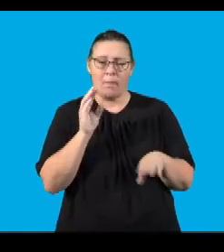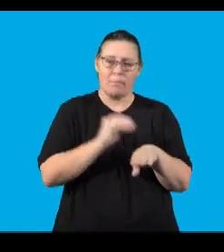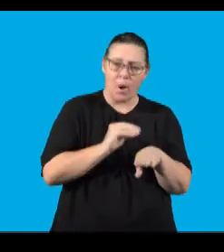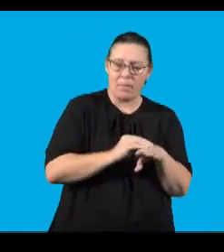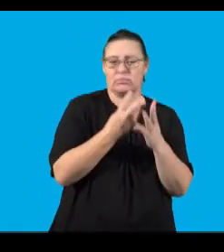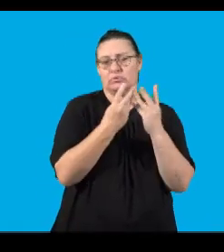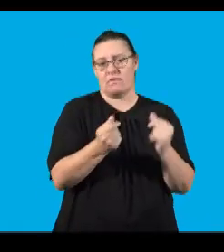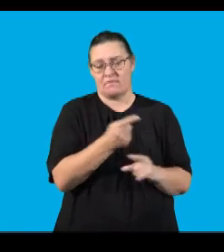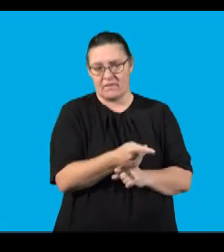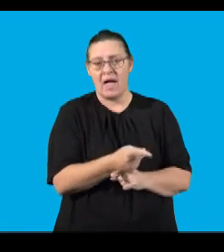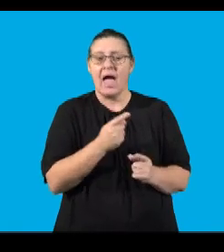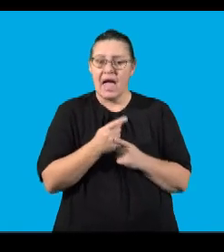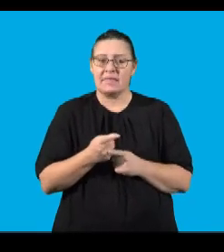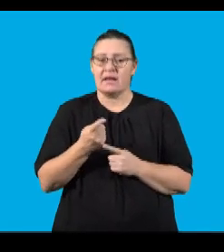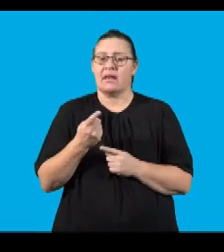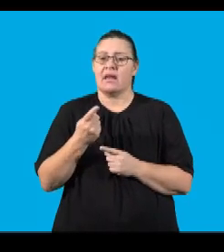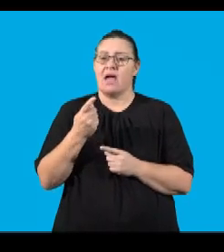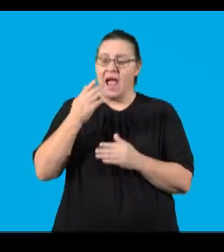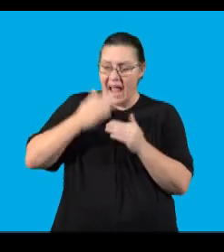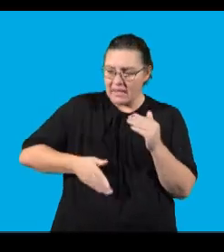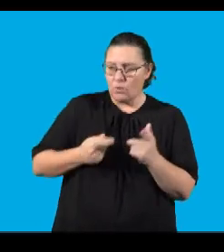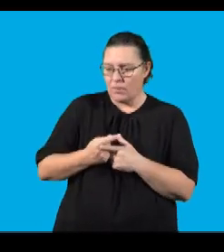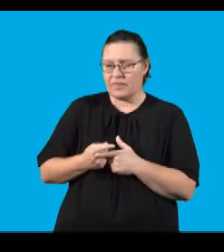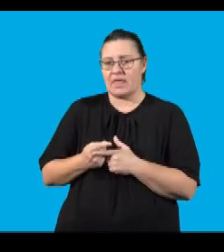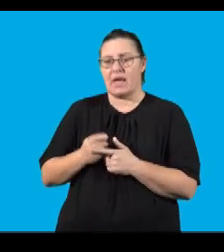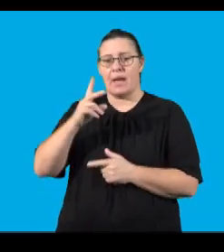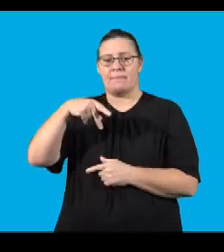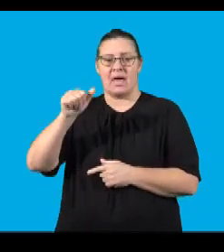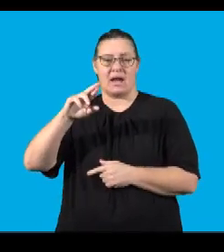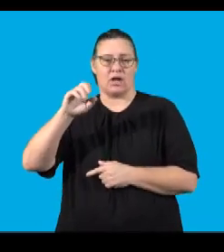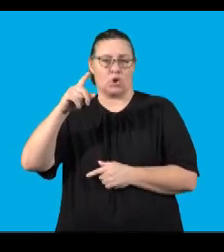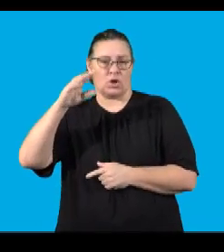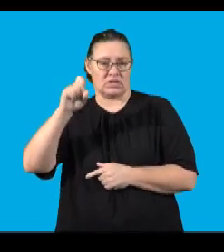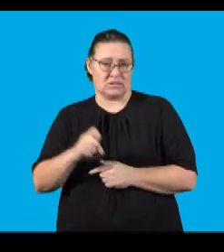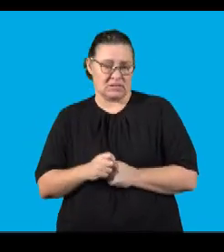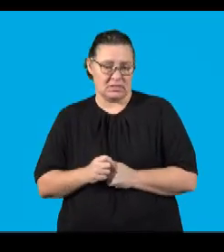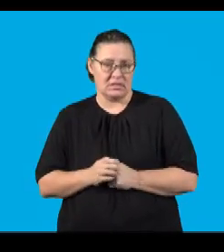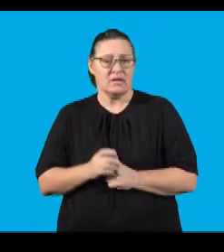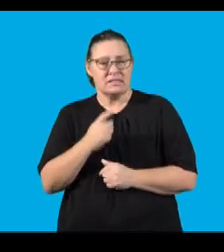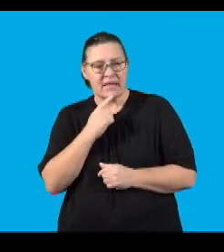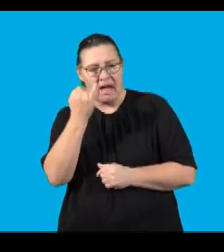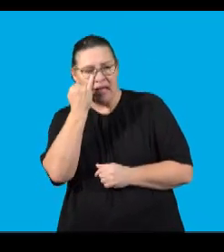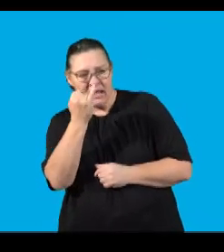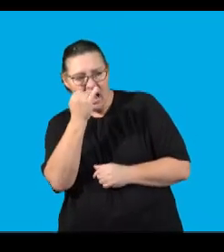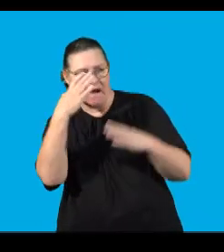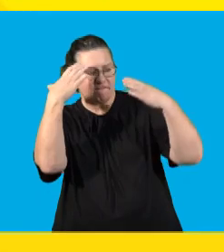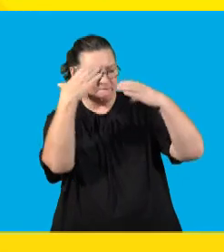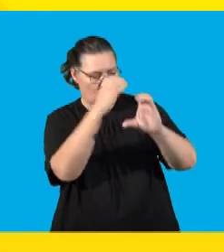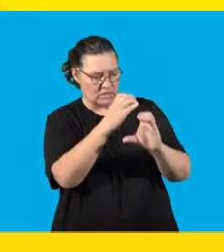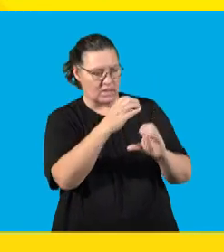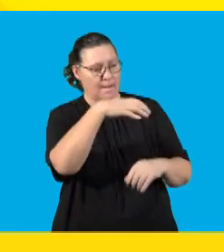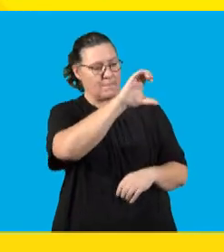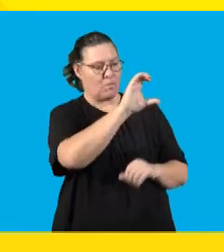current problems, and then he ends the paragraph with a paradox. So you can see here that this idea takes the focus